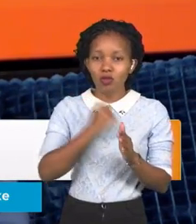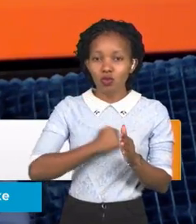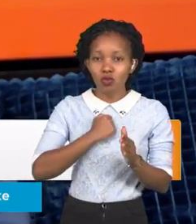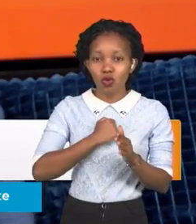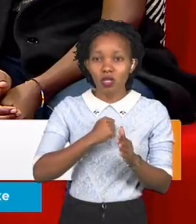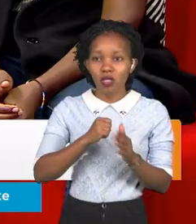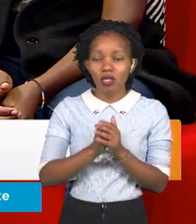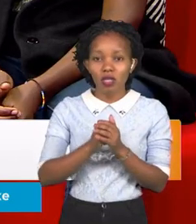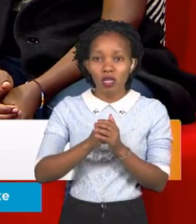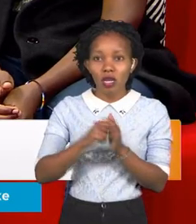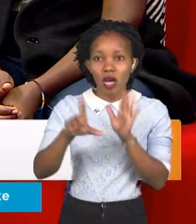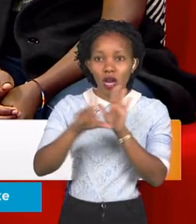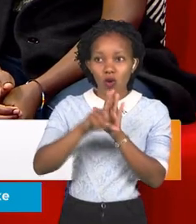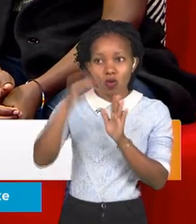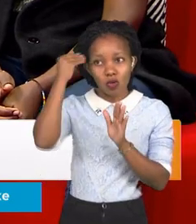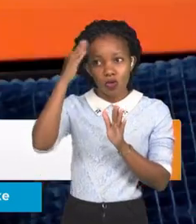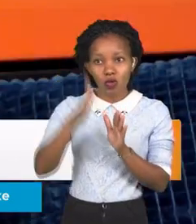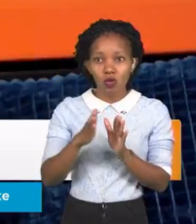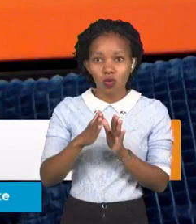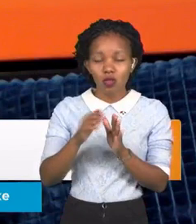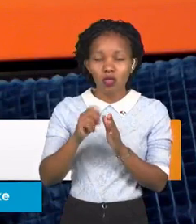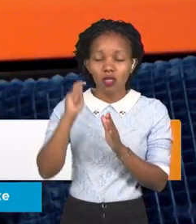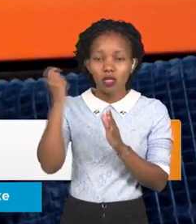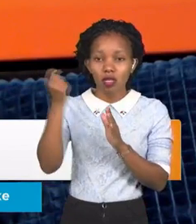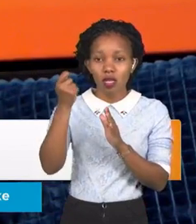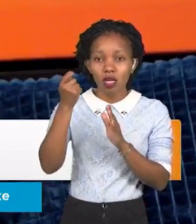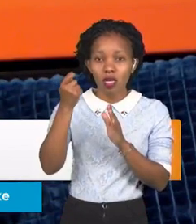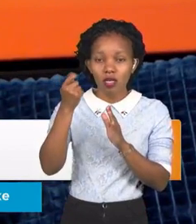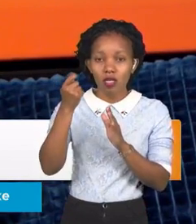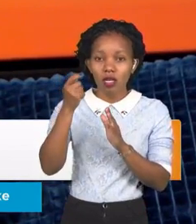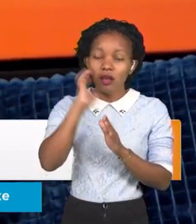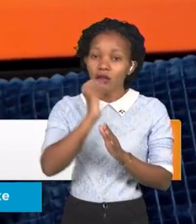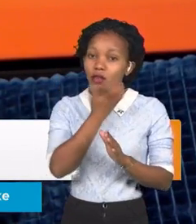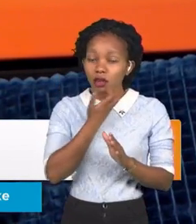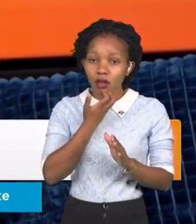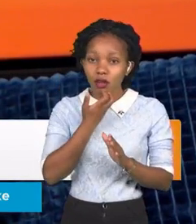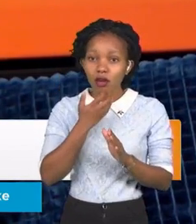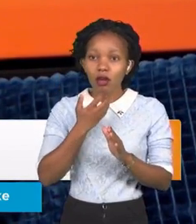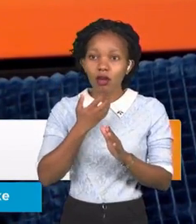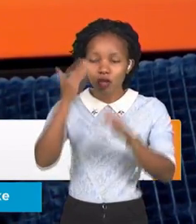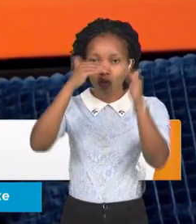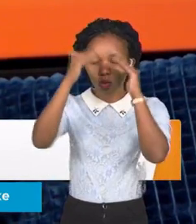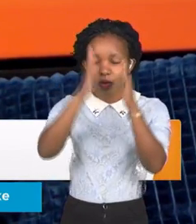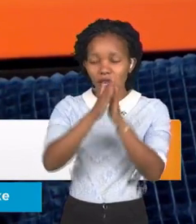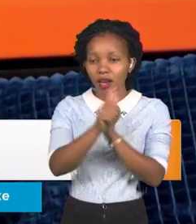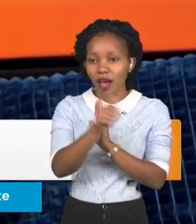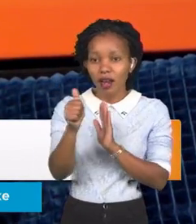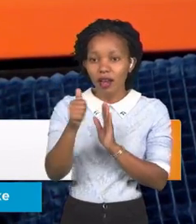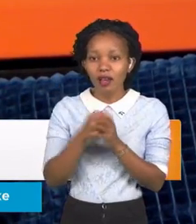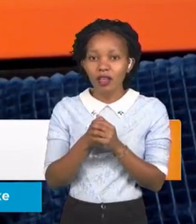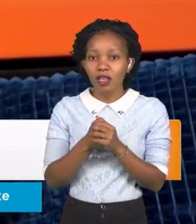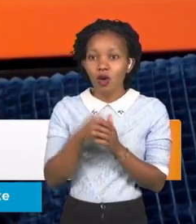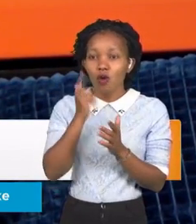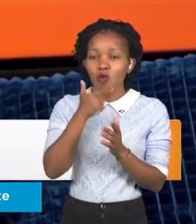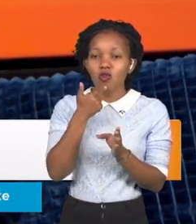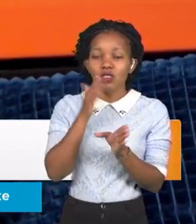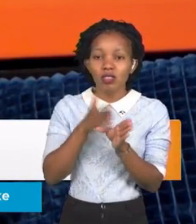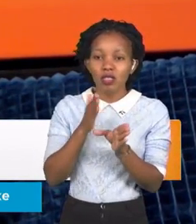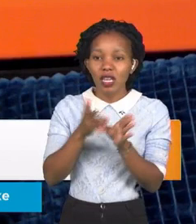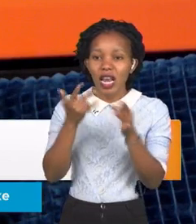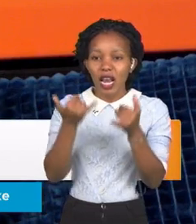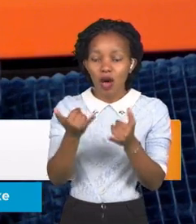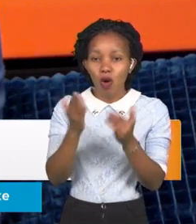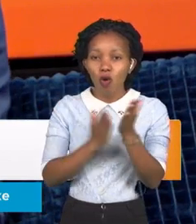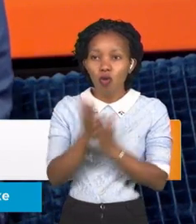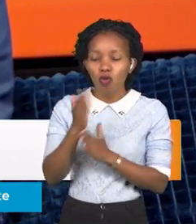a law student at Kenyatta University and a student leader at KU, and of course, Charlotte Kigezo, who is a psychologist now taking us